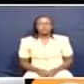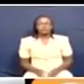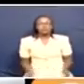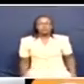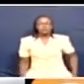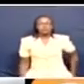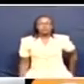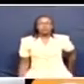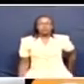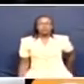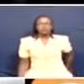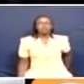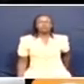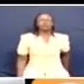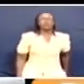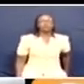My lord,